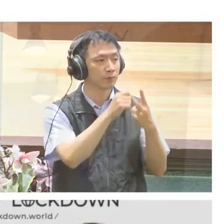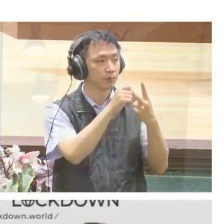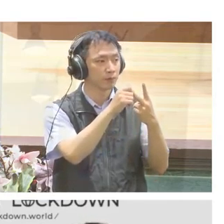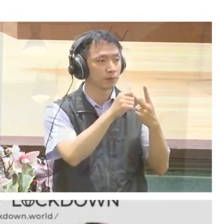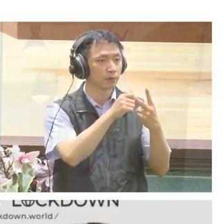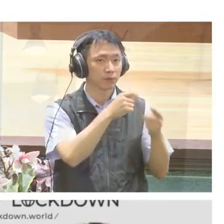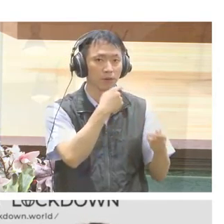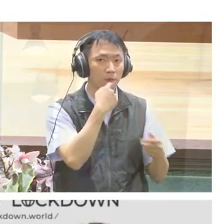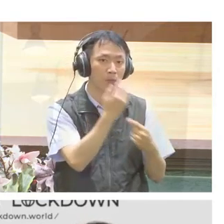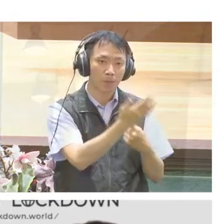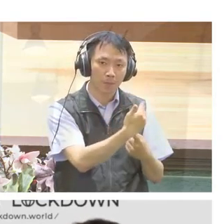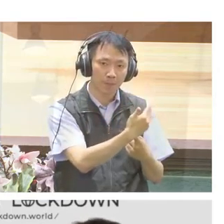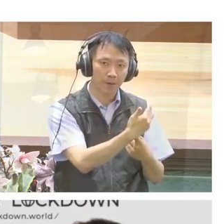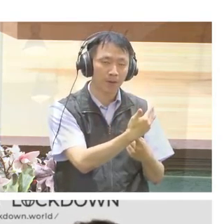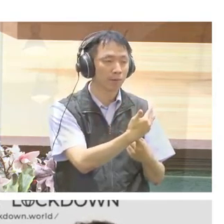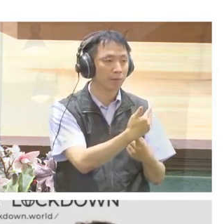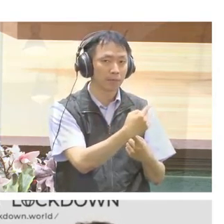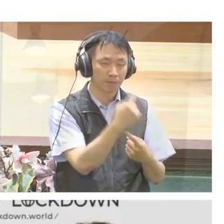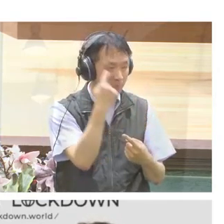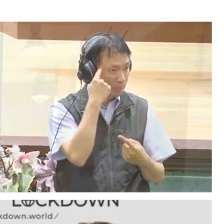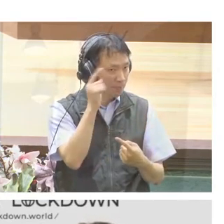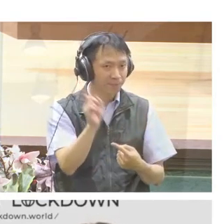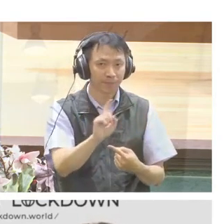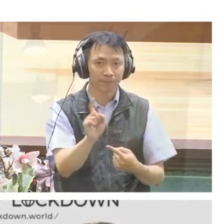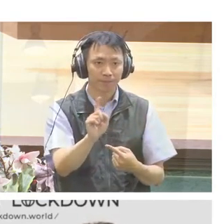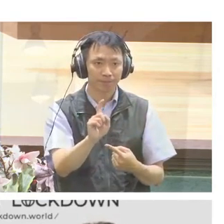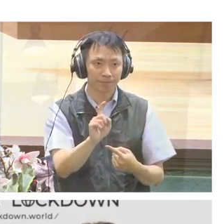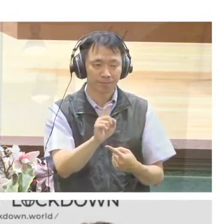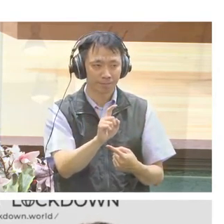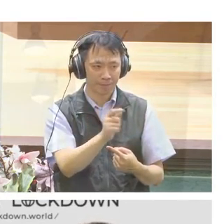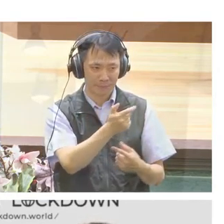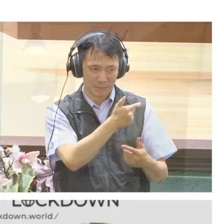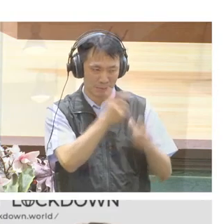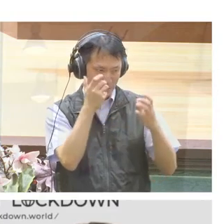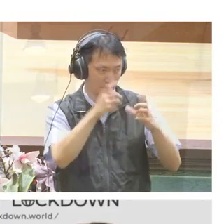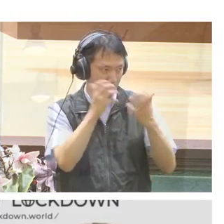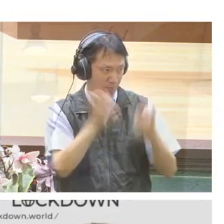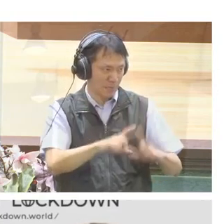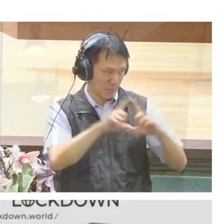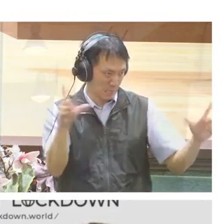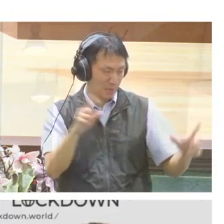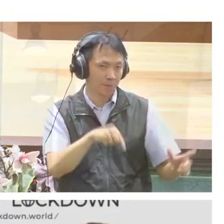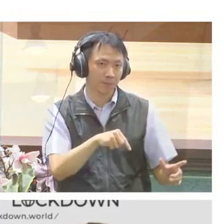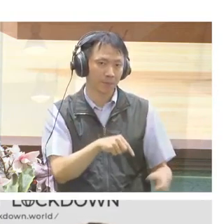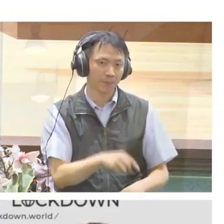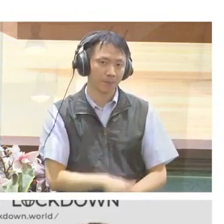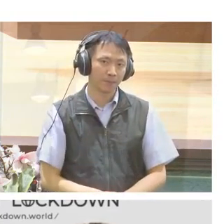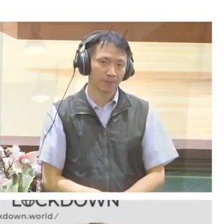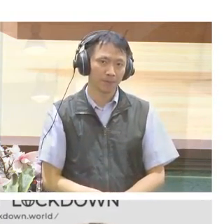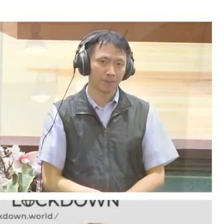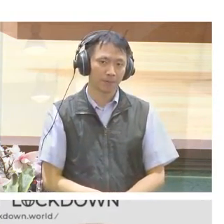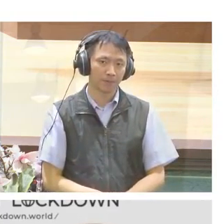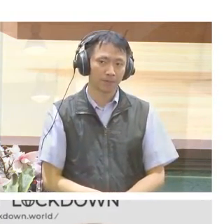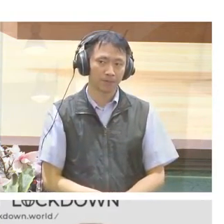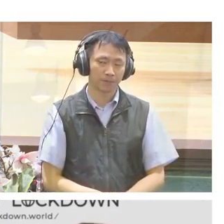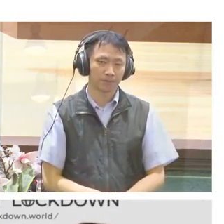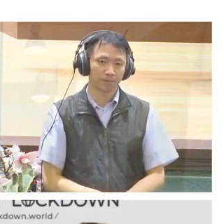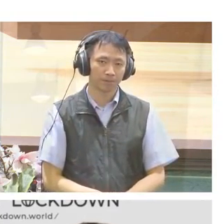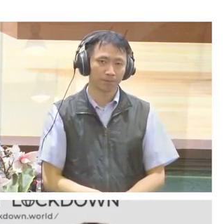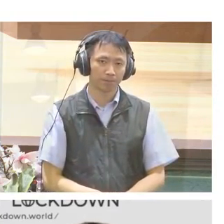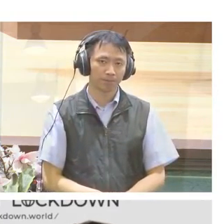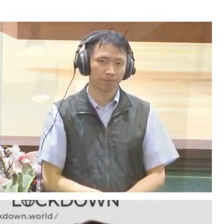and when there's developments to watch type thing. So just some examples that we're doing in terms of red flags.